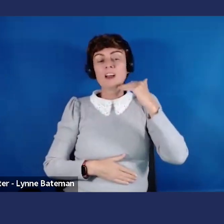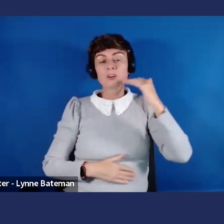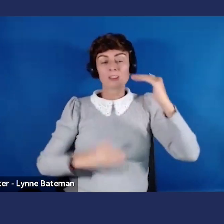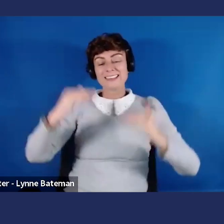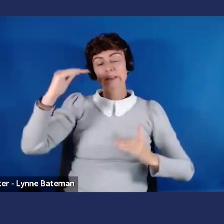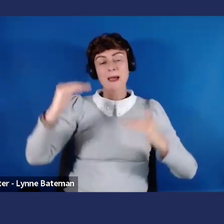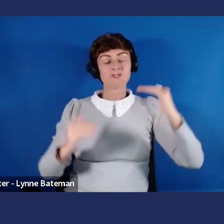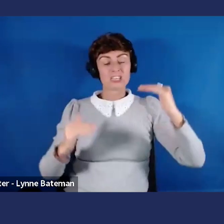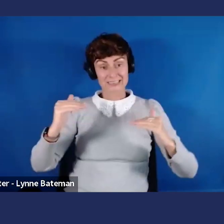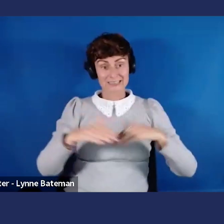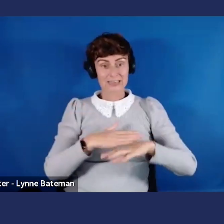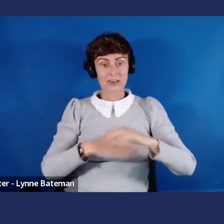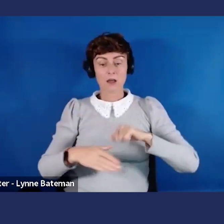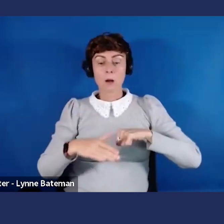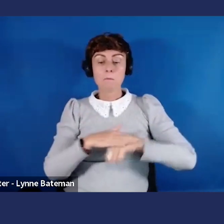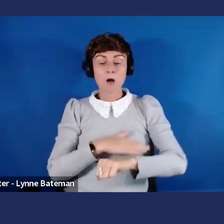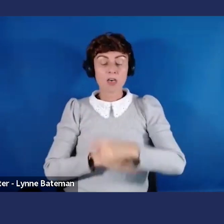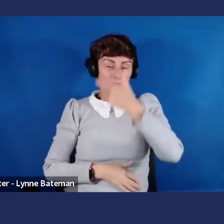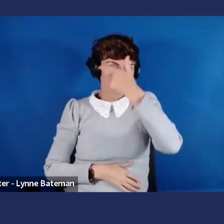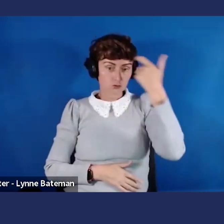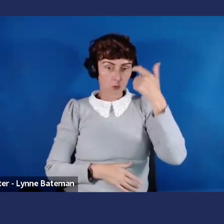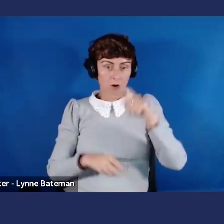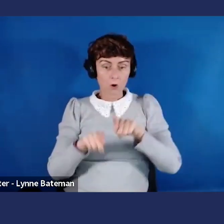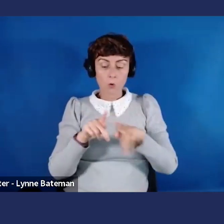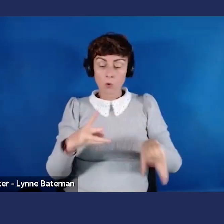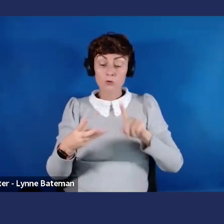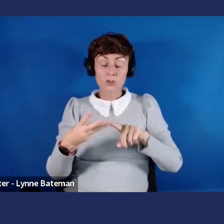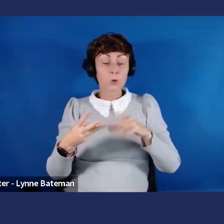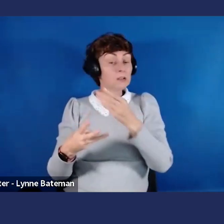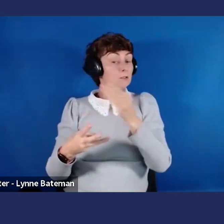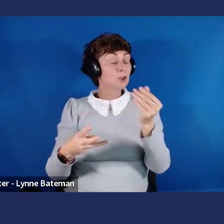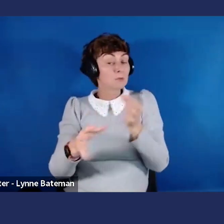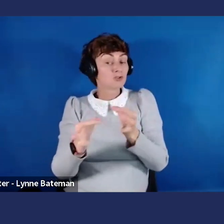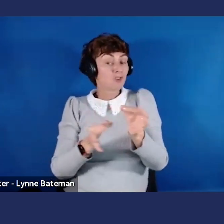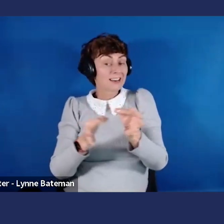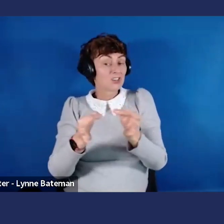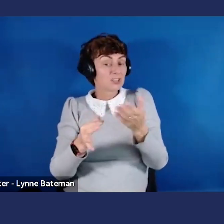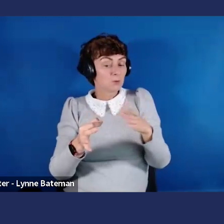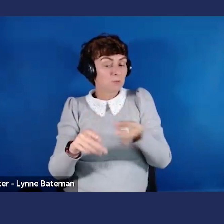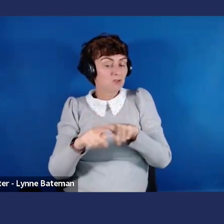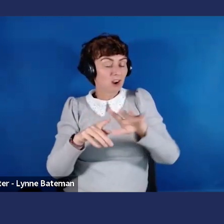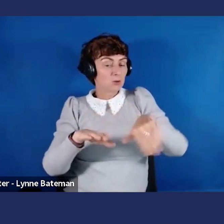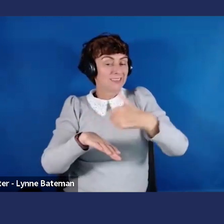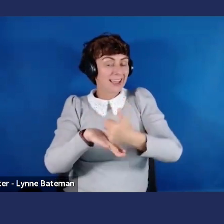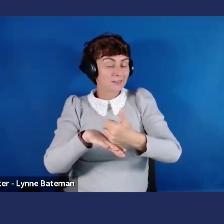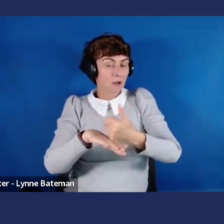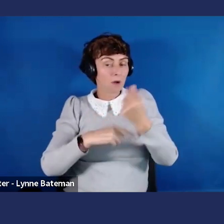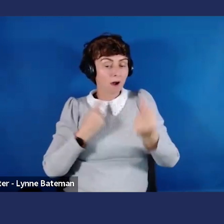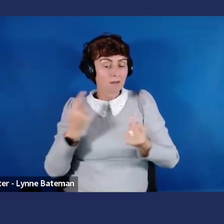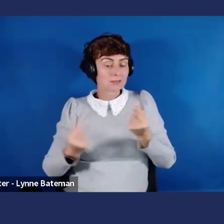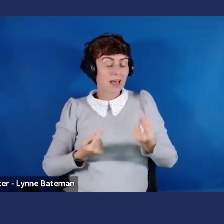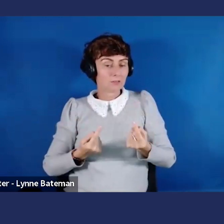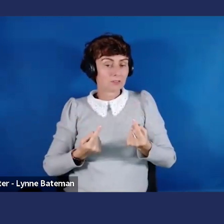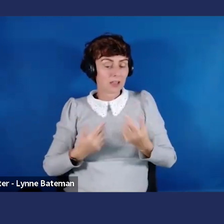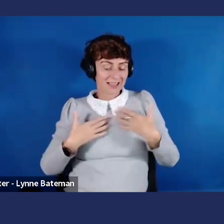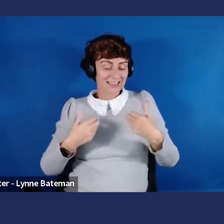trauma, and also some of the strategies that we're trying to implement within the maternity space and between as healthcare